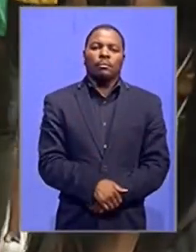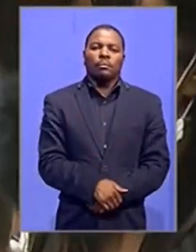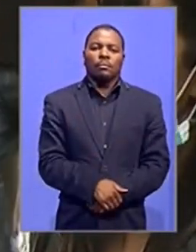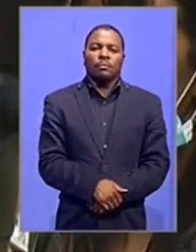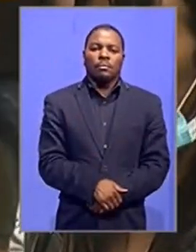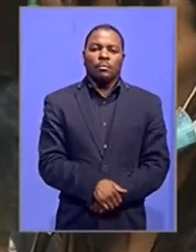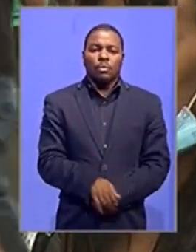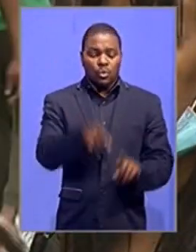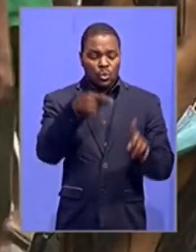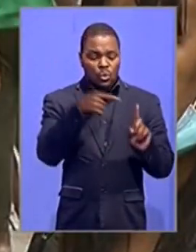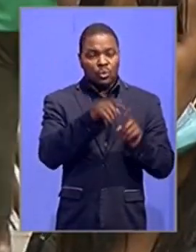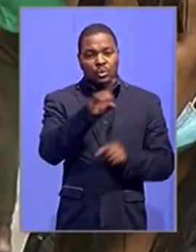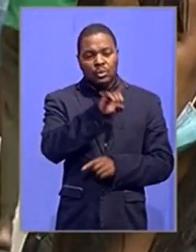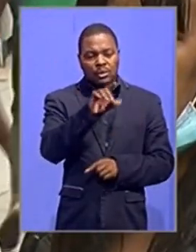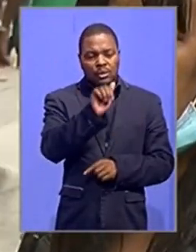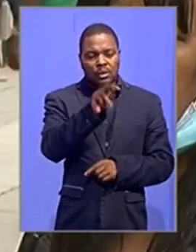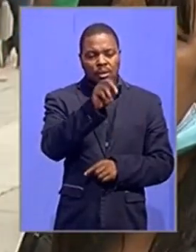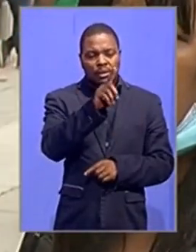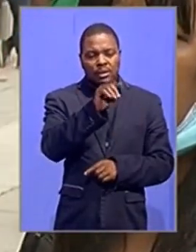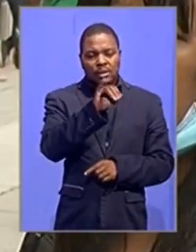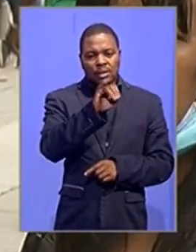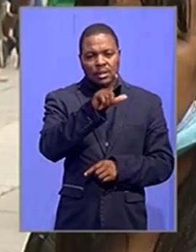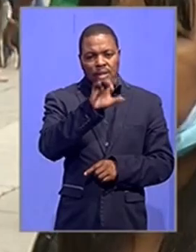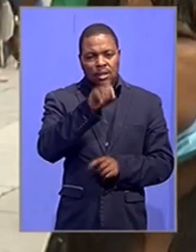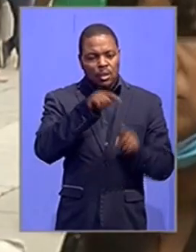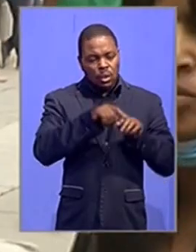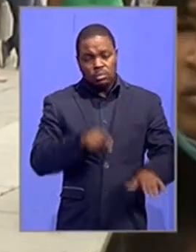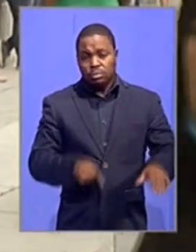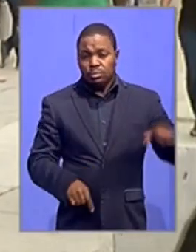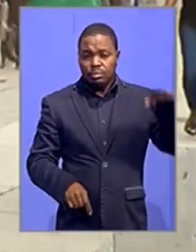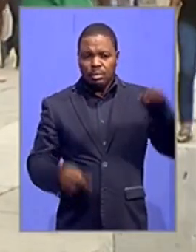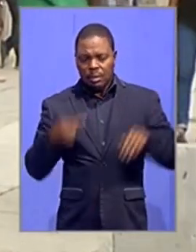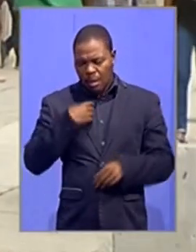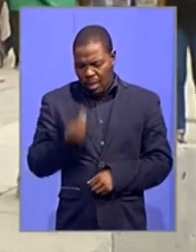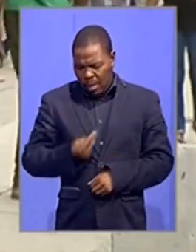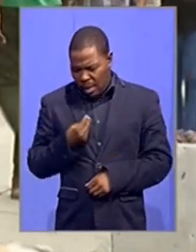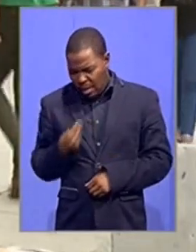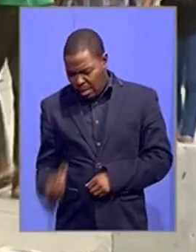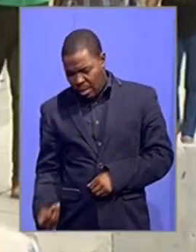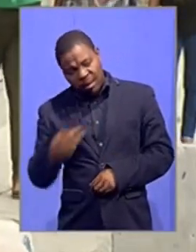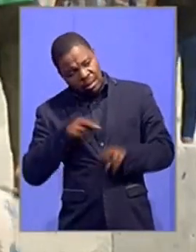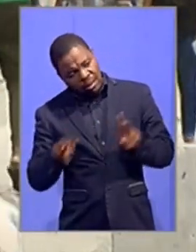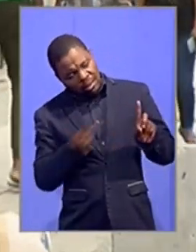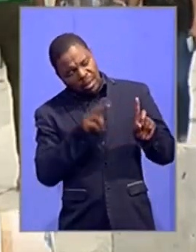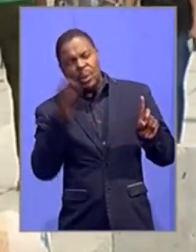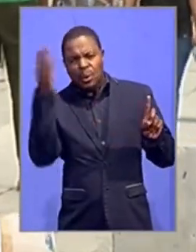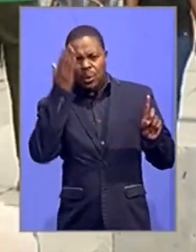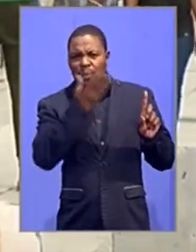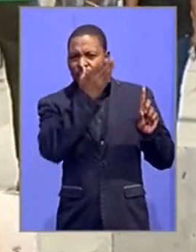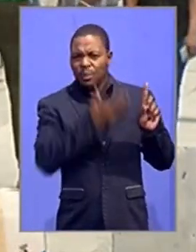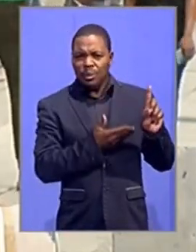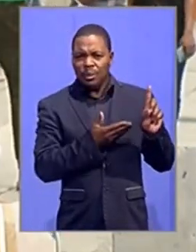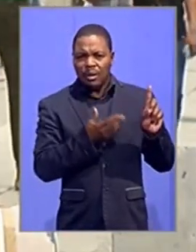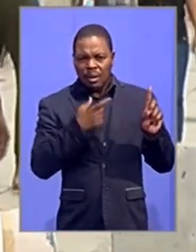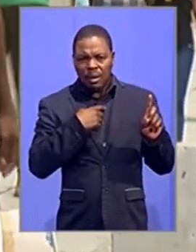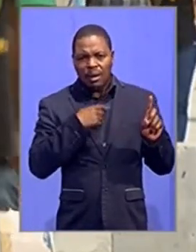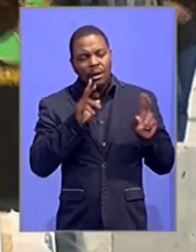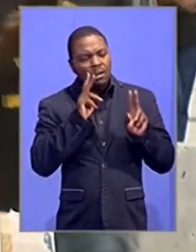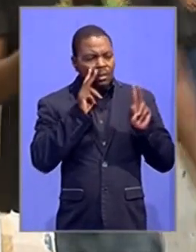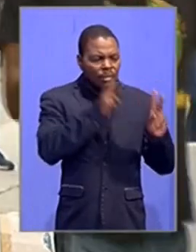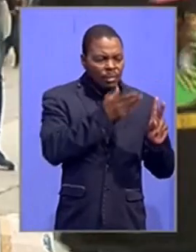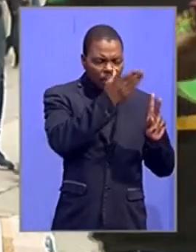since Zandile grew up, like I knew him, I was still young. Zandile, even the time when I'm old, when I visited